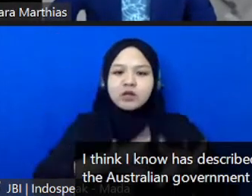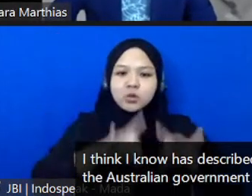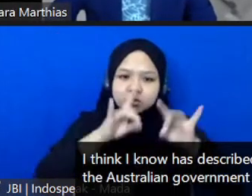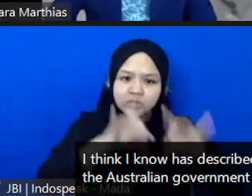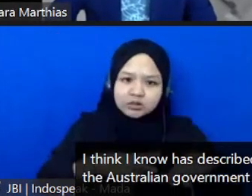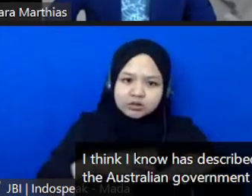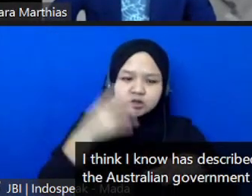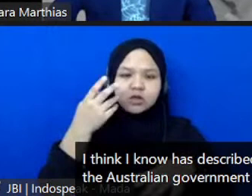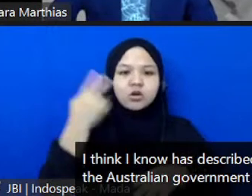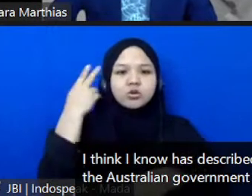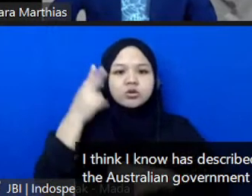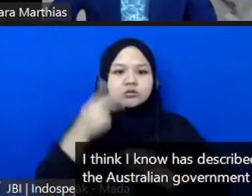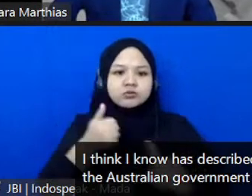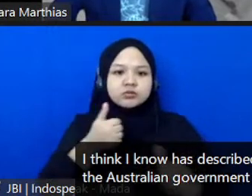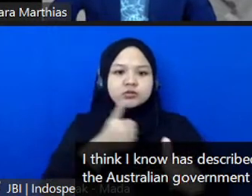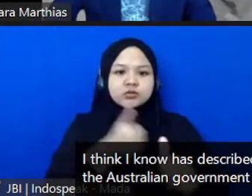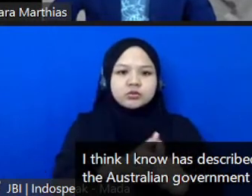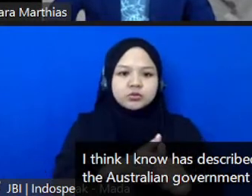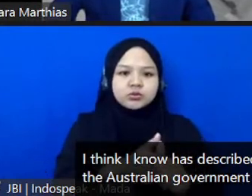follow through.